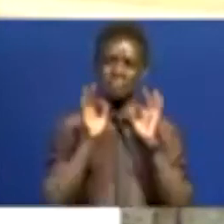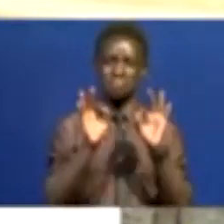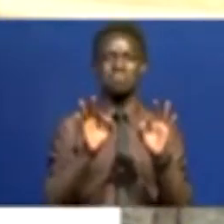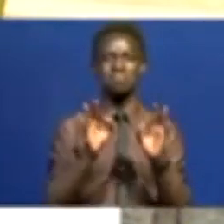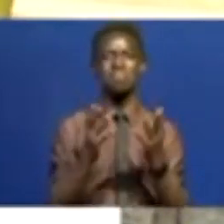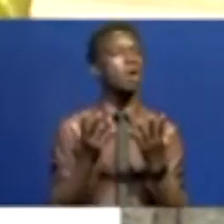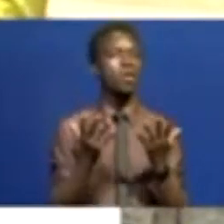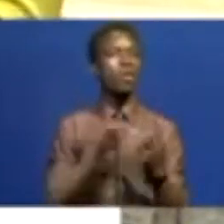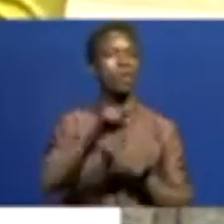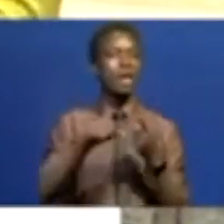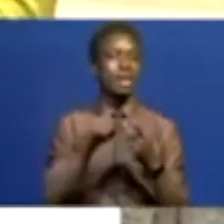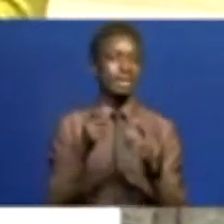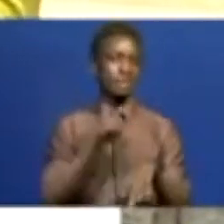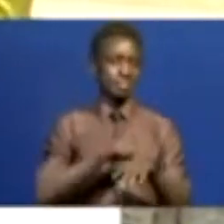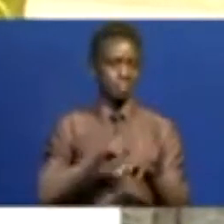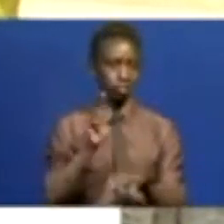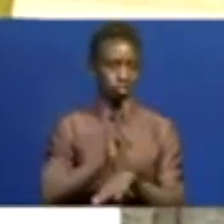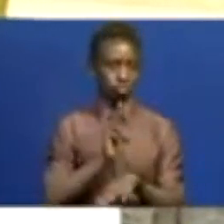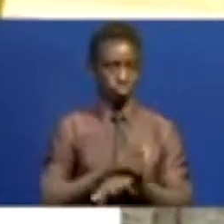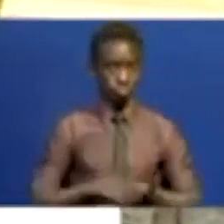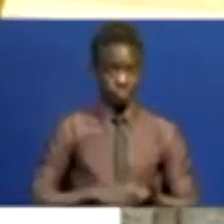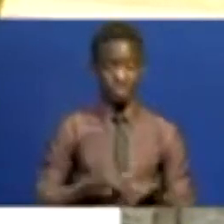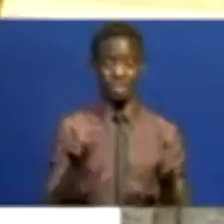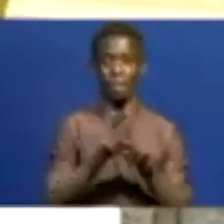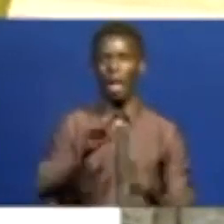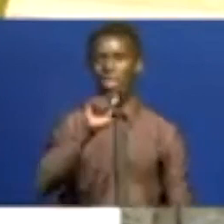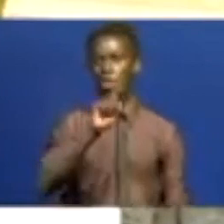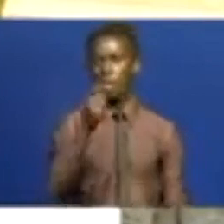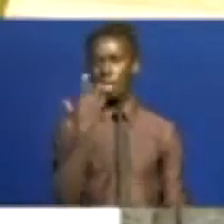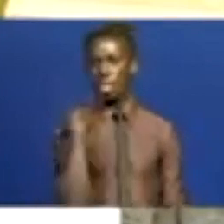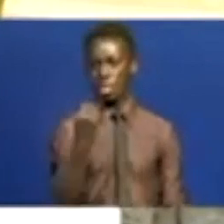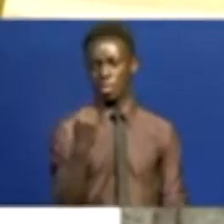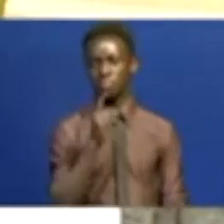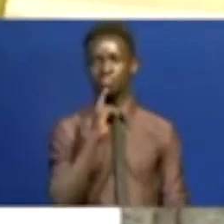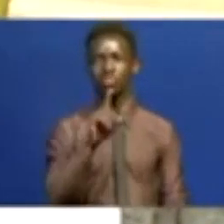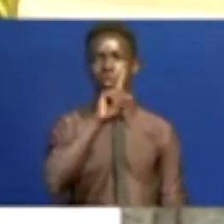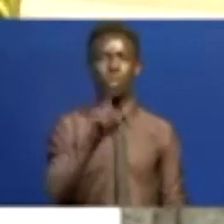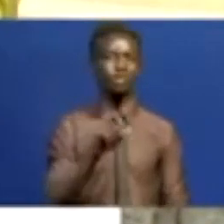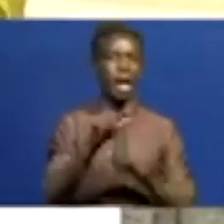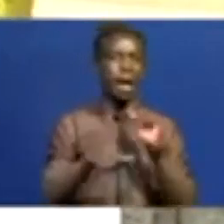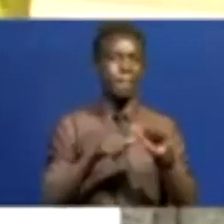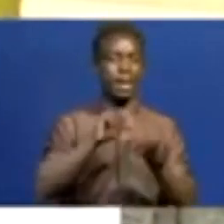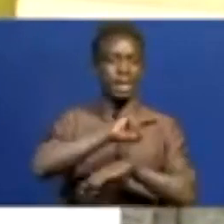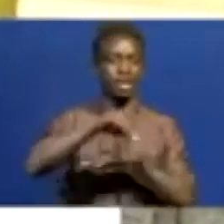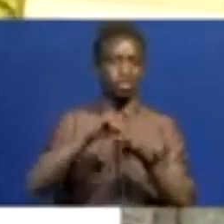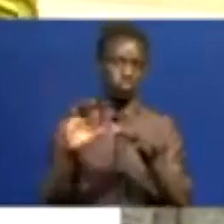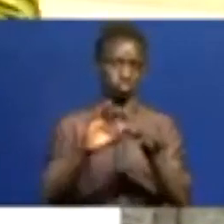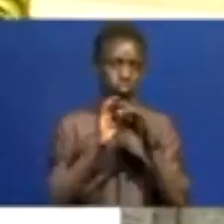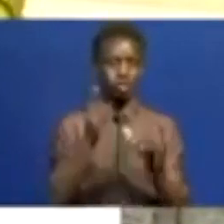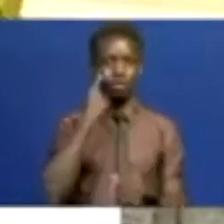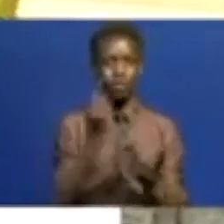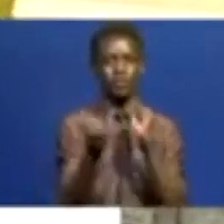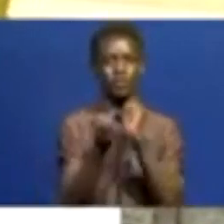those we interviewed earlier. The question of him being a symbol of national unity. We have seen him over the last 14 months